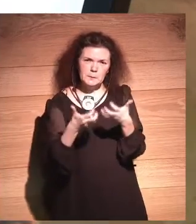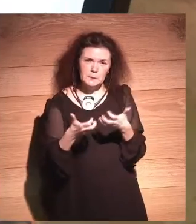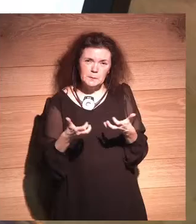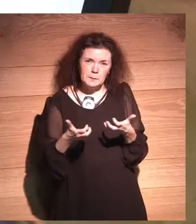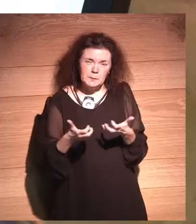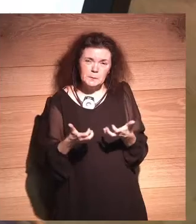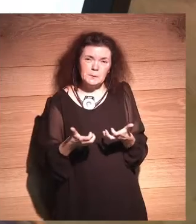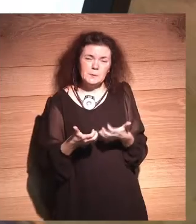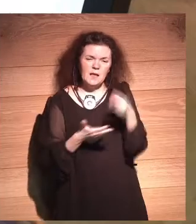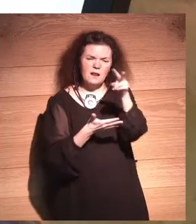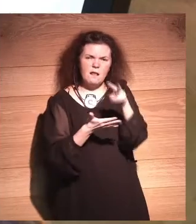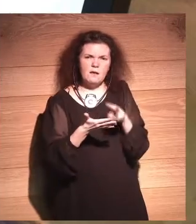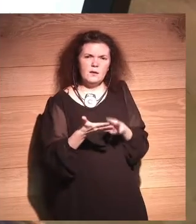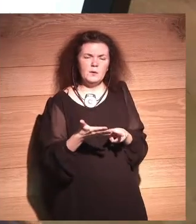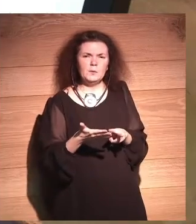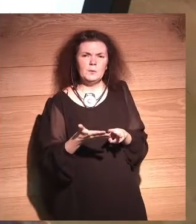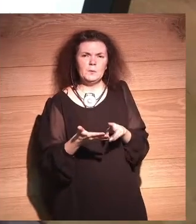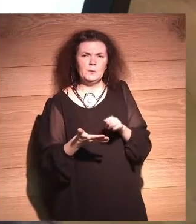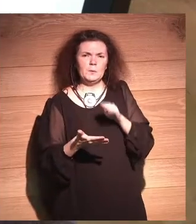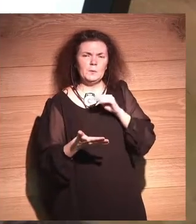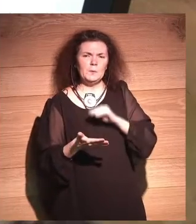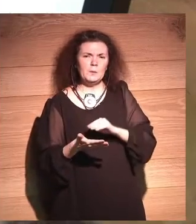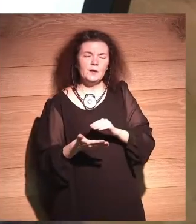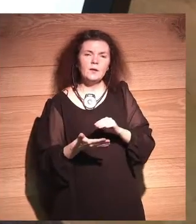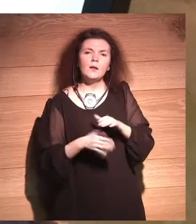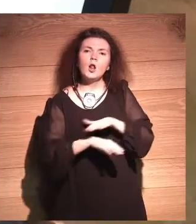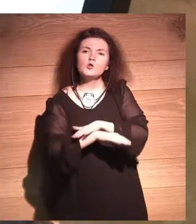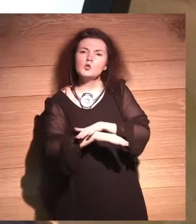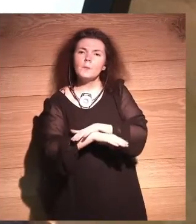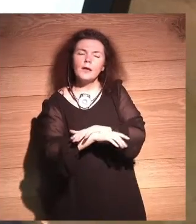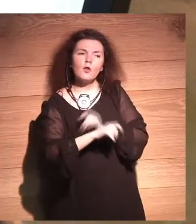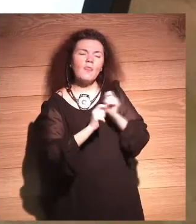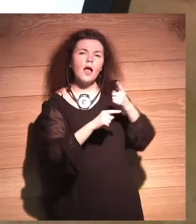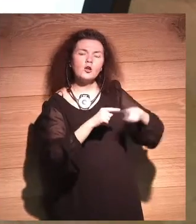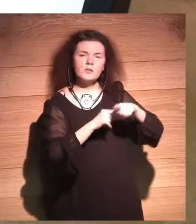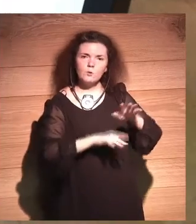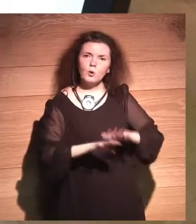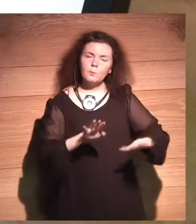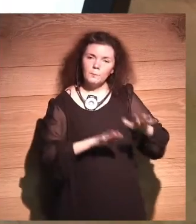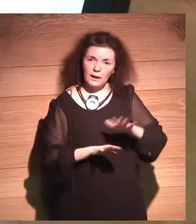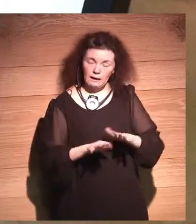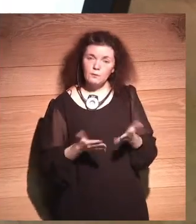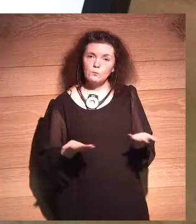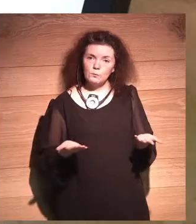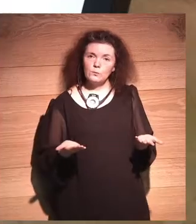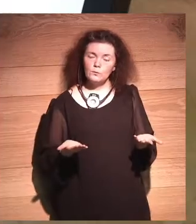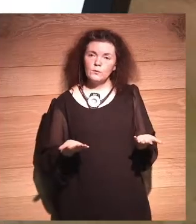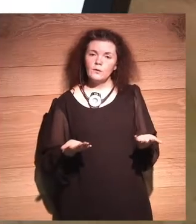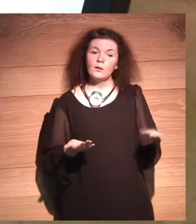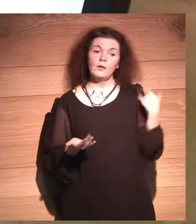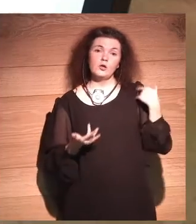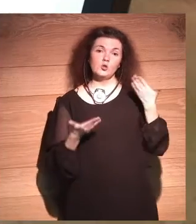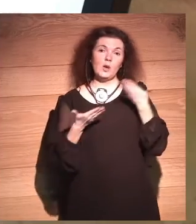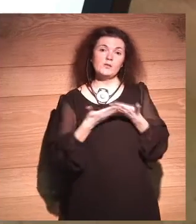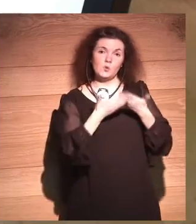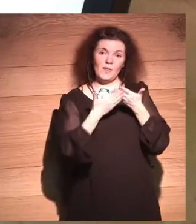So the fact that we make government so complicated, and by the way, I'm trained as a lawyer, so we're to blame, right?